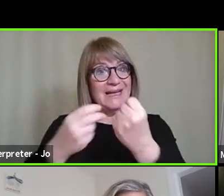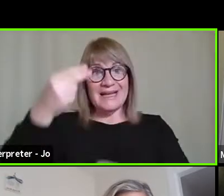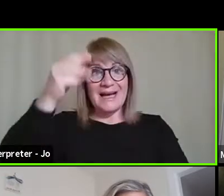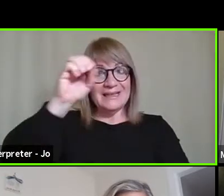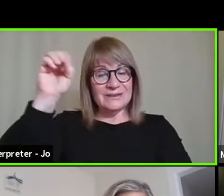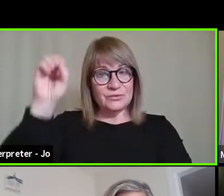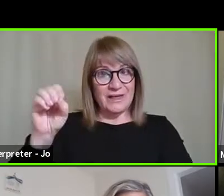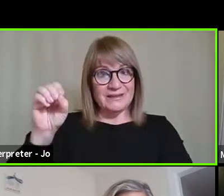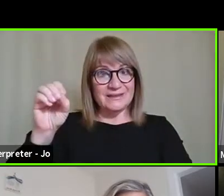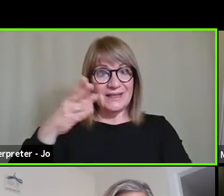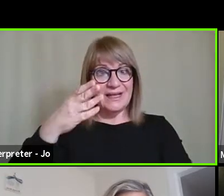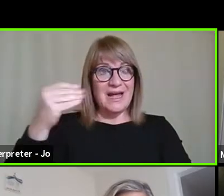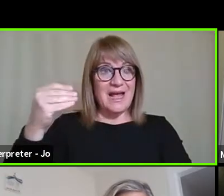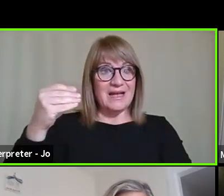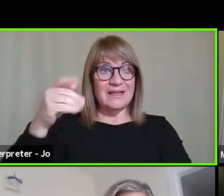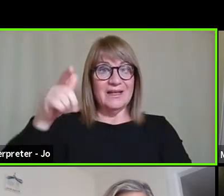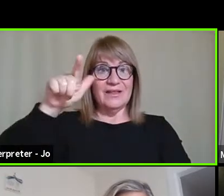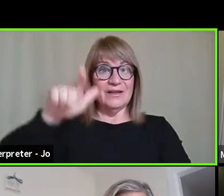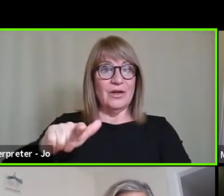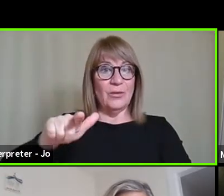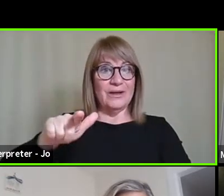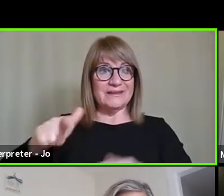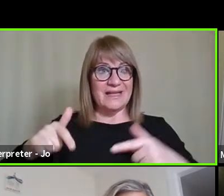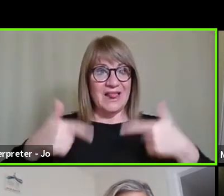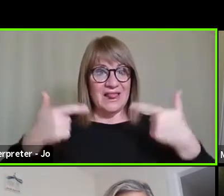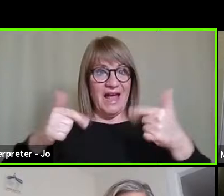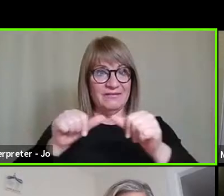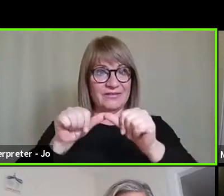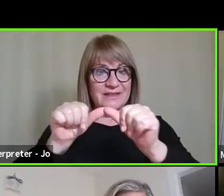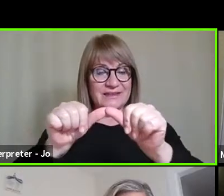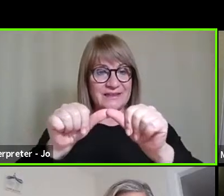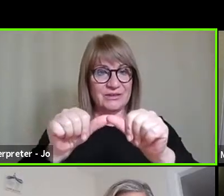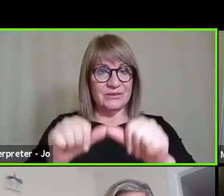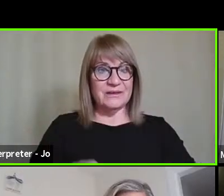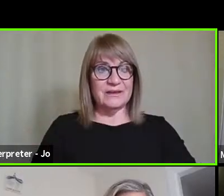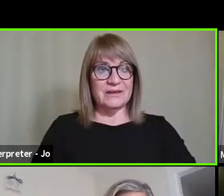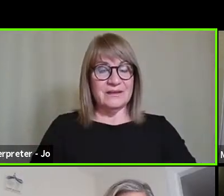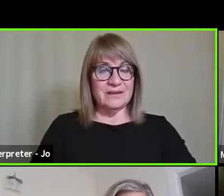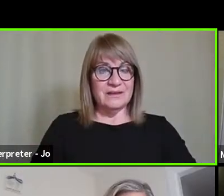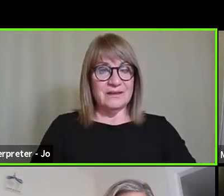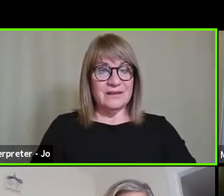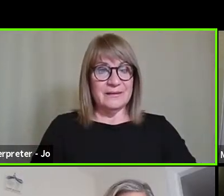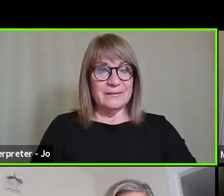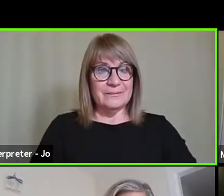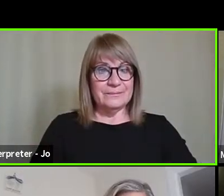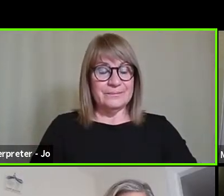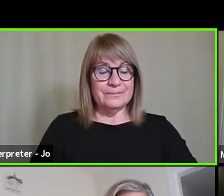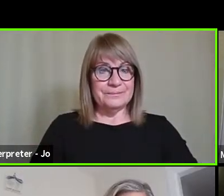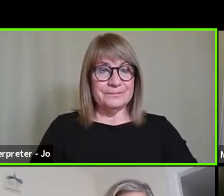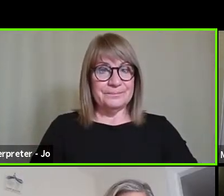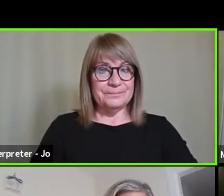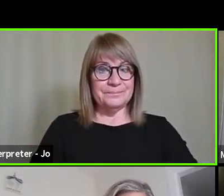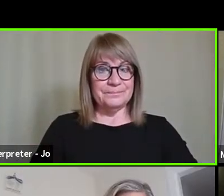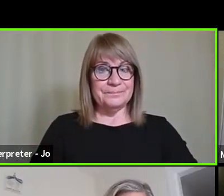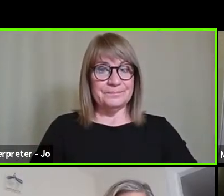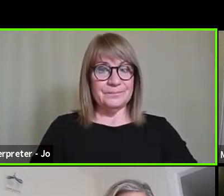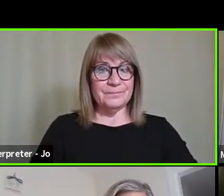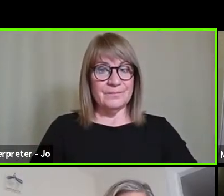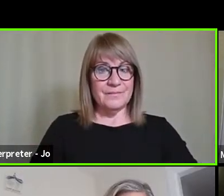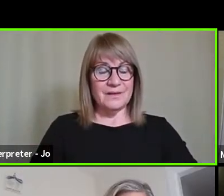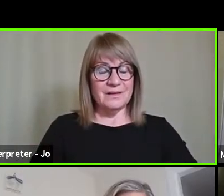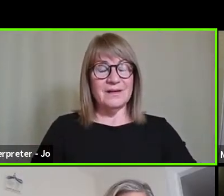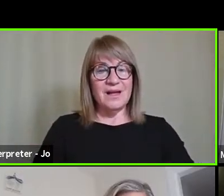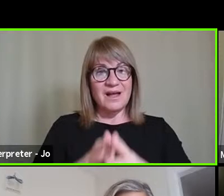lowest you know lifespans a lot of other measures of well-being and health and because a lot of that